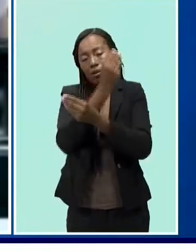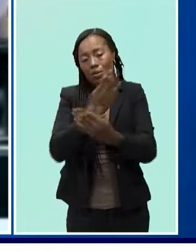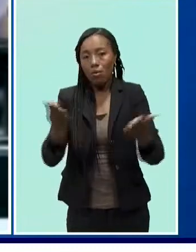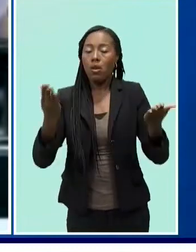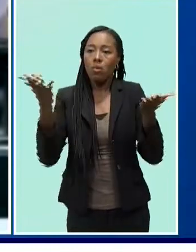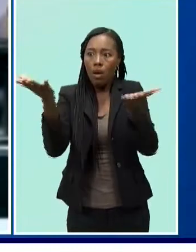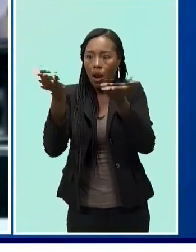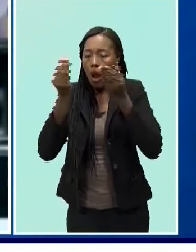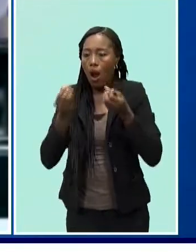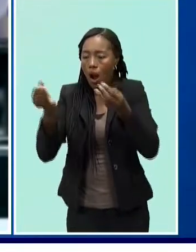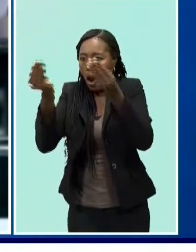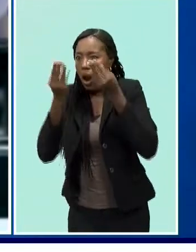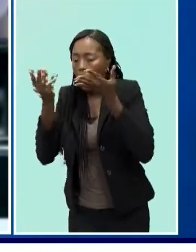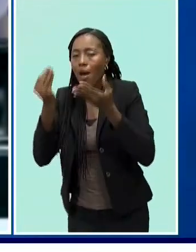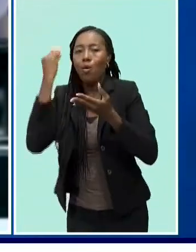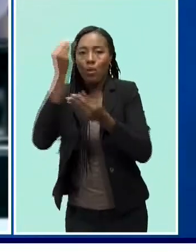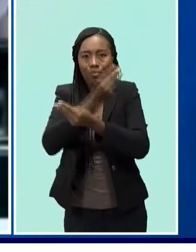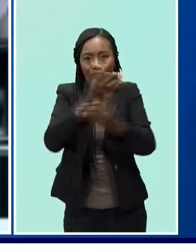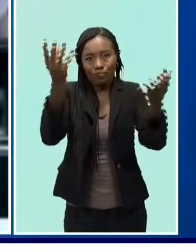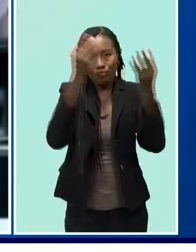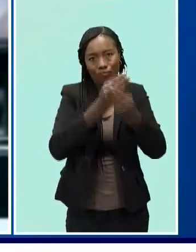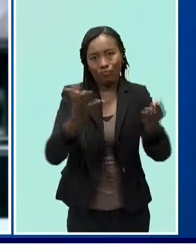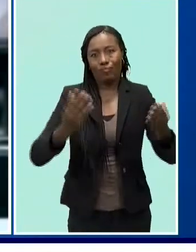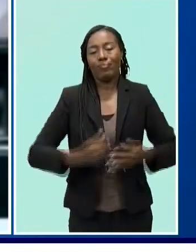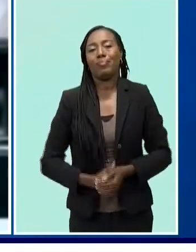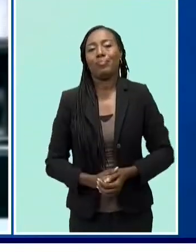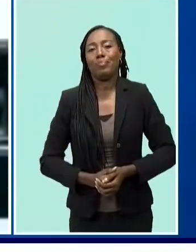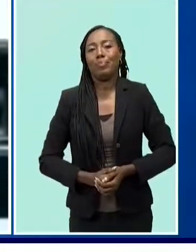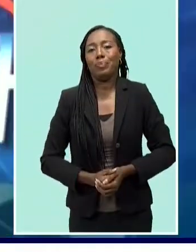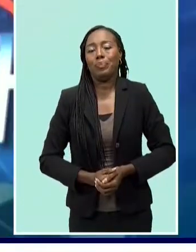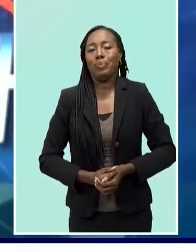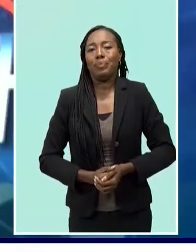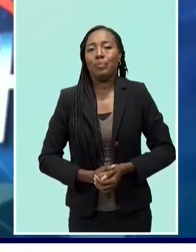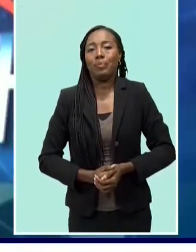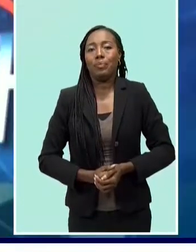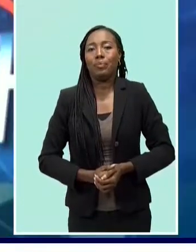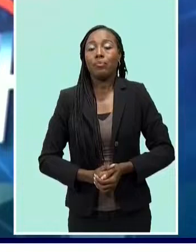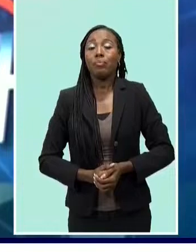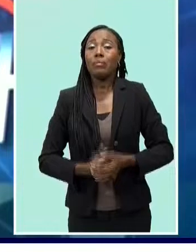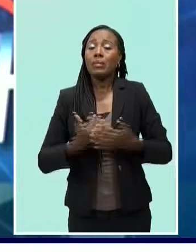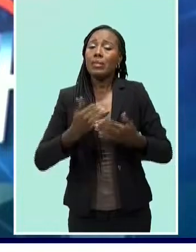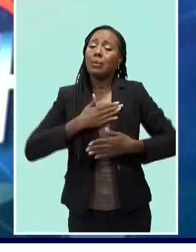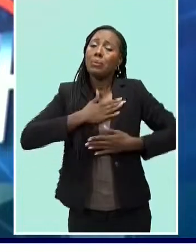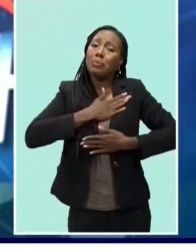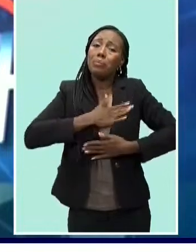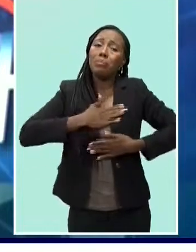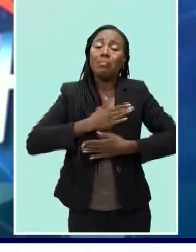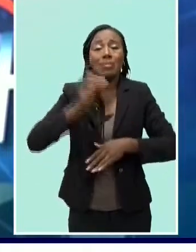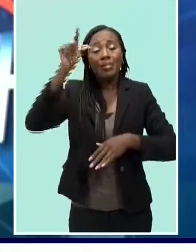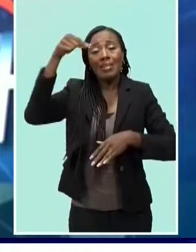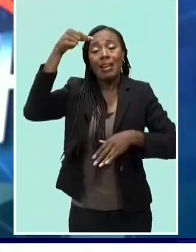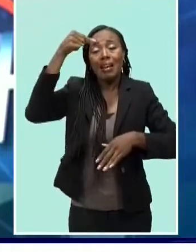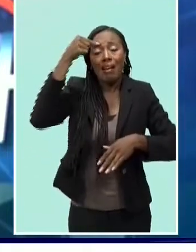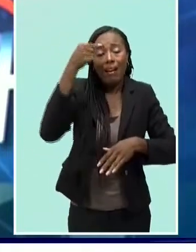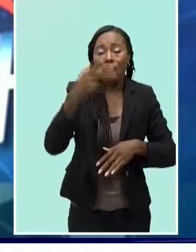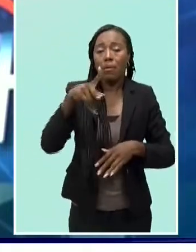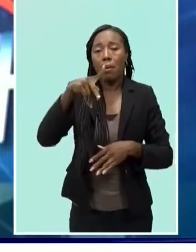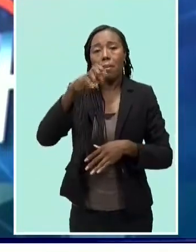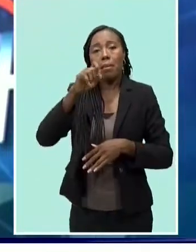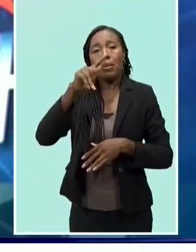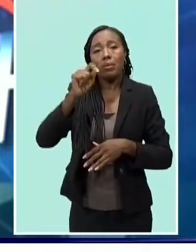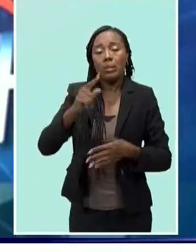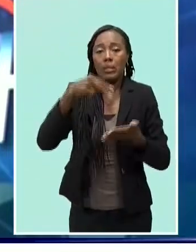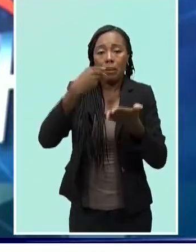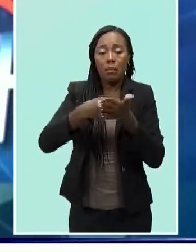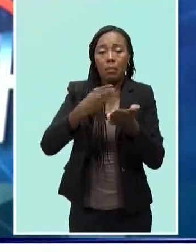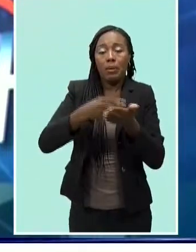on any new developments. It's back to you, Lisa. Thank you so much, Ryan. Well, an appeal for government to delay the introduction of penalties for individuals